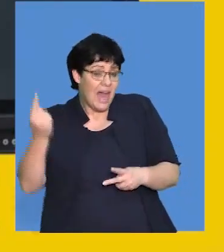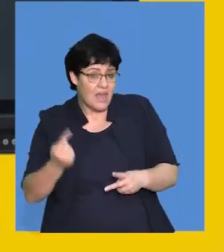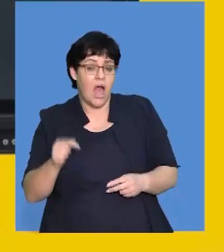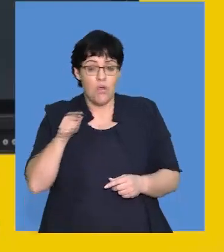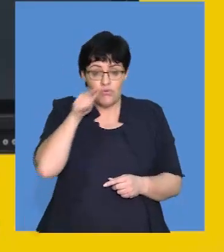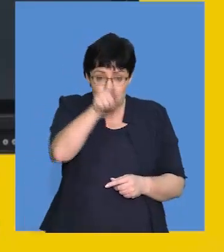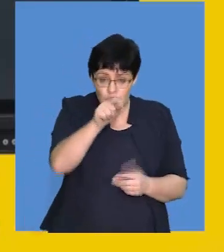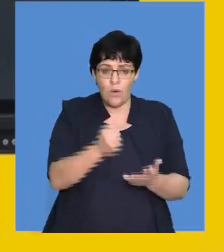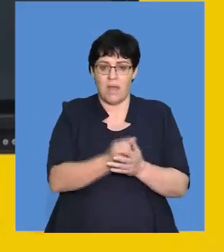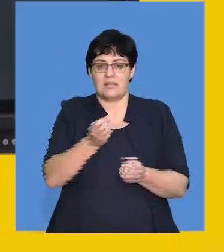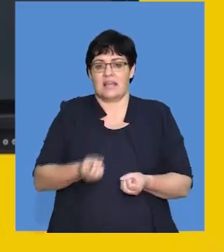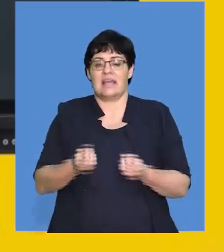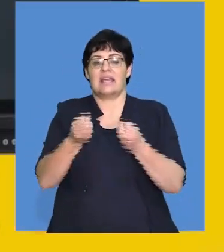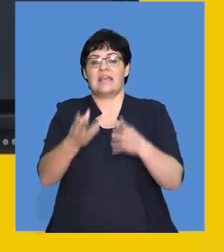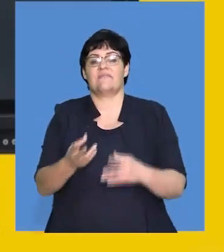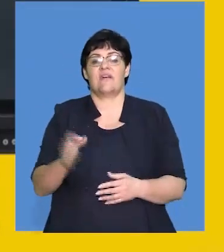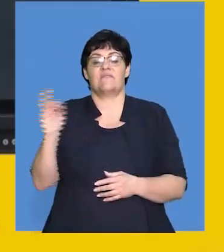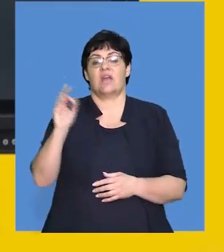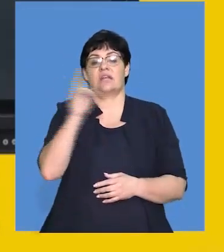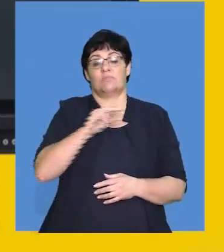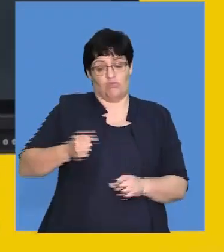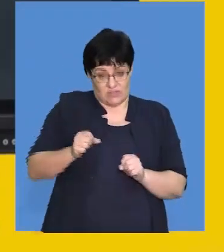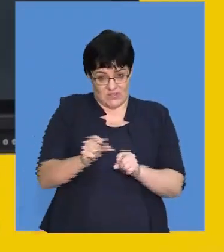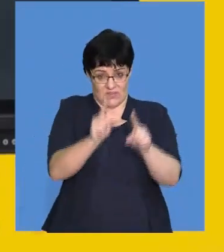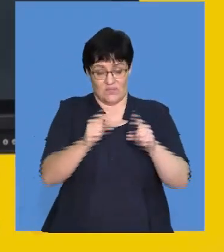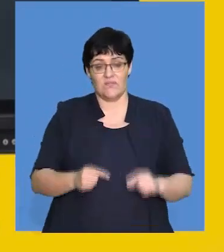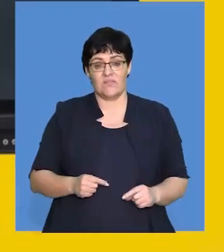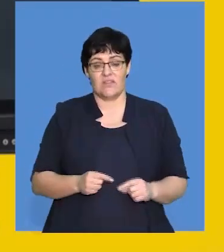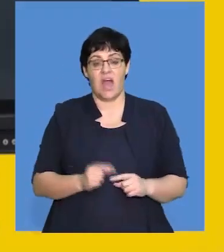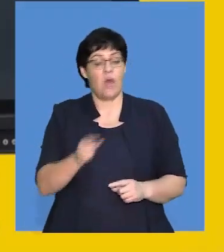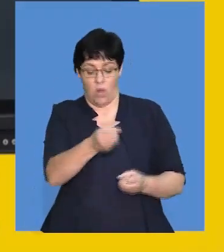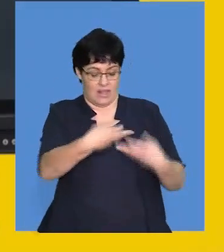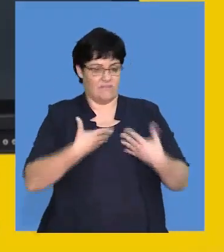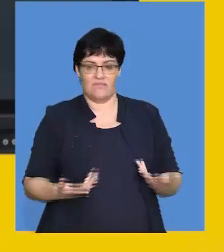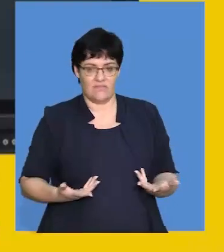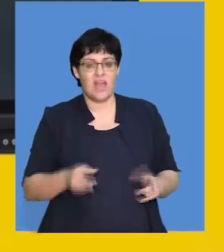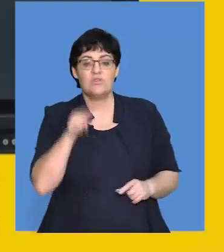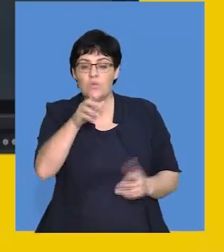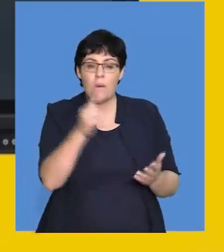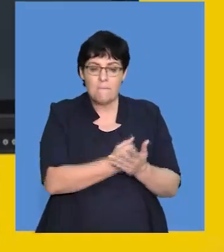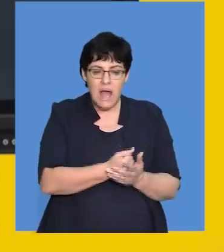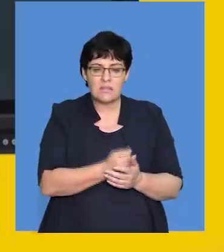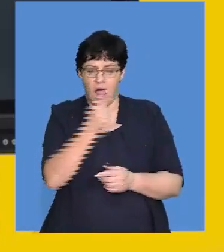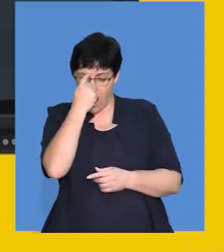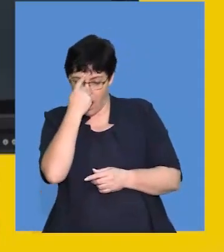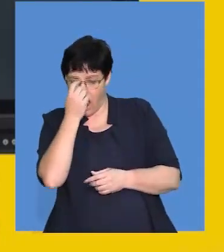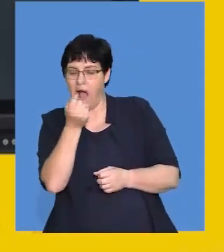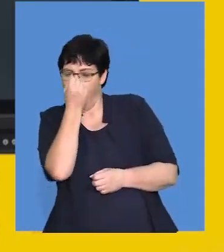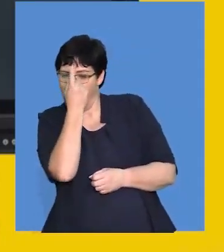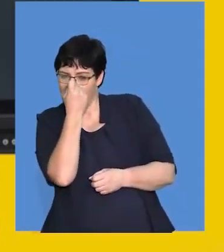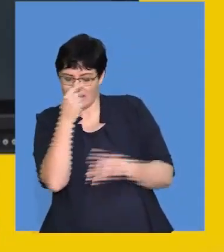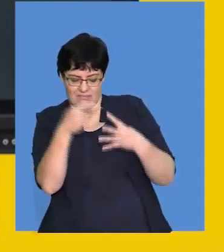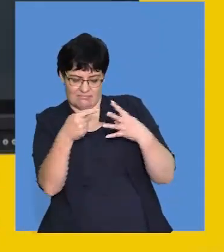to give the figure of speech yourself, which means that you need to be conversant with your